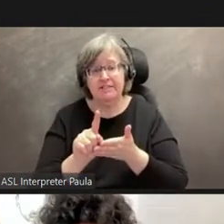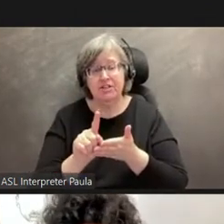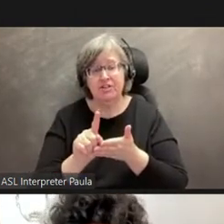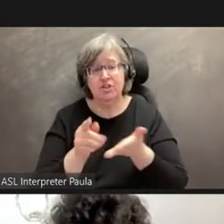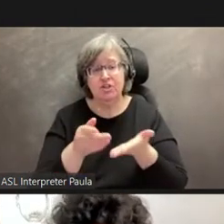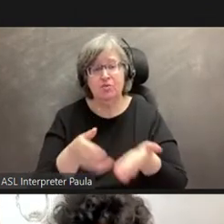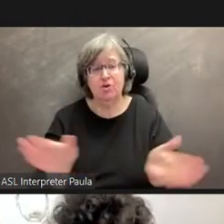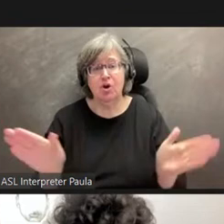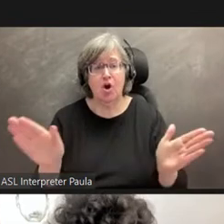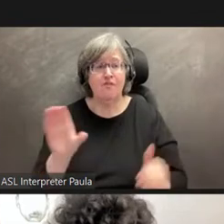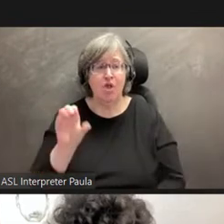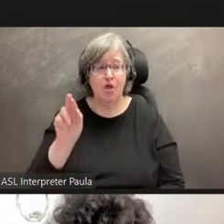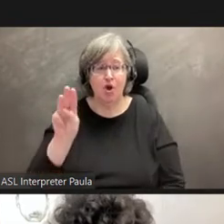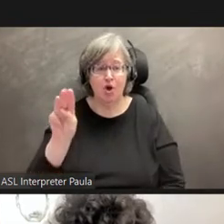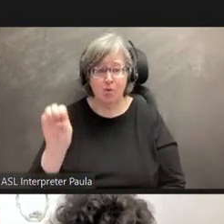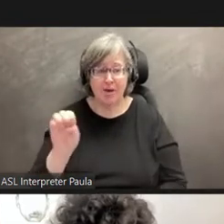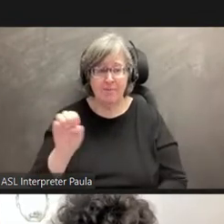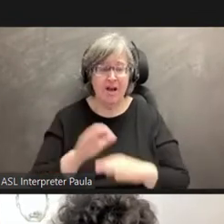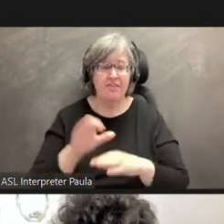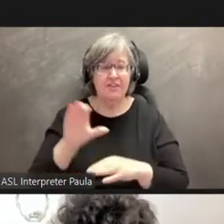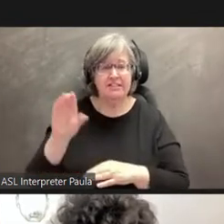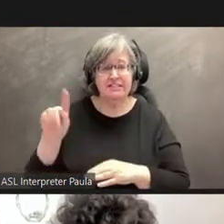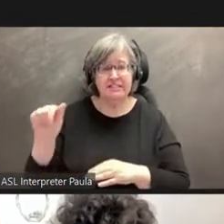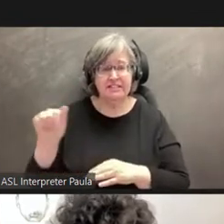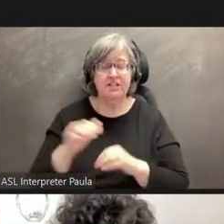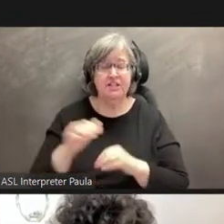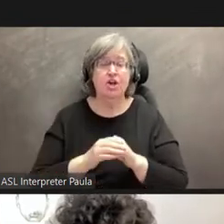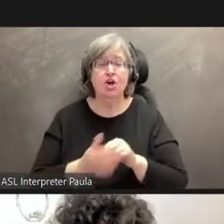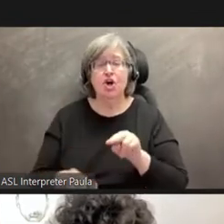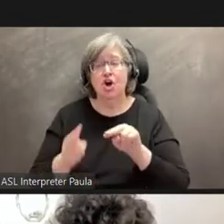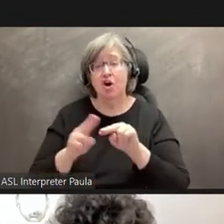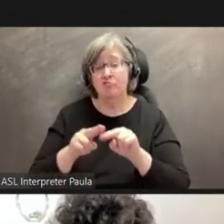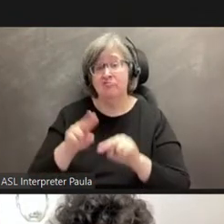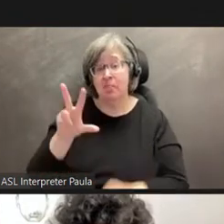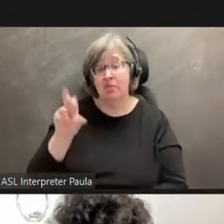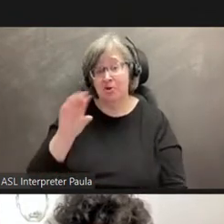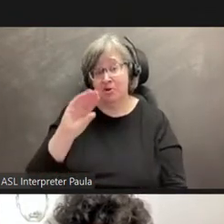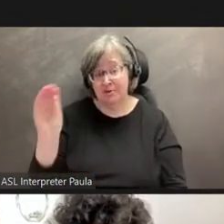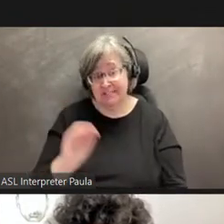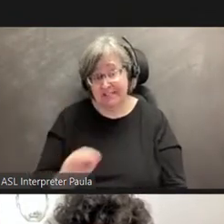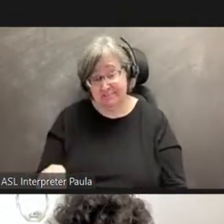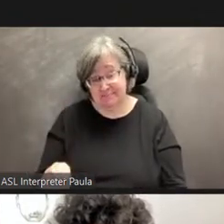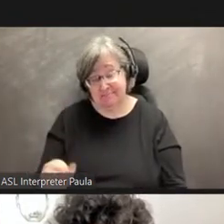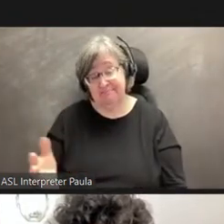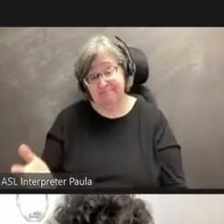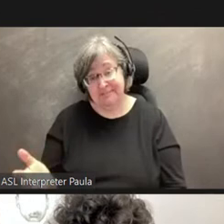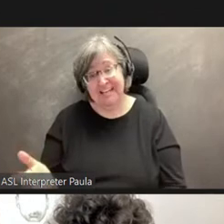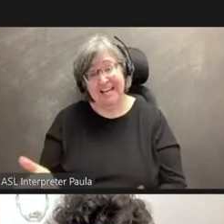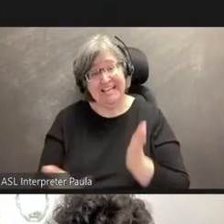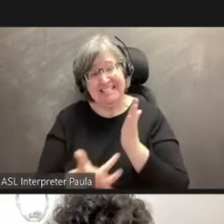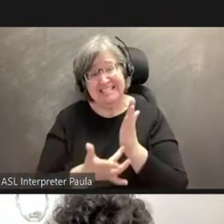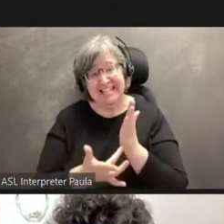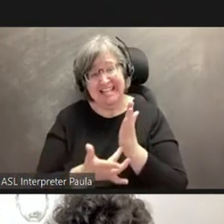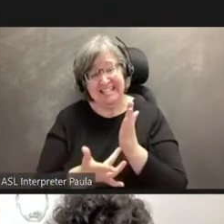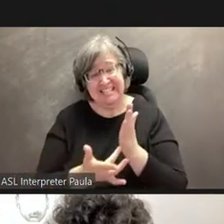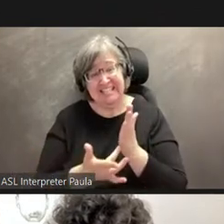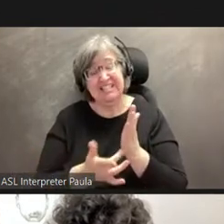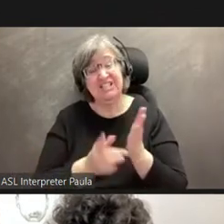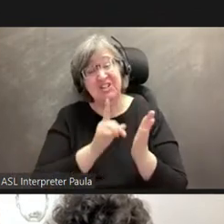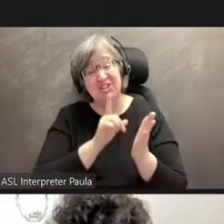overall crime on the CTA is up like 30%. Technically, that is